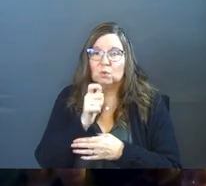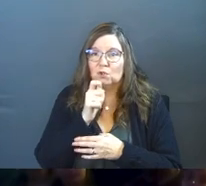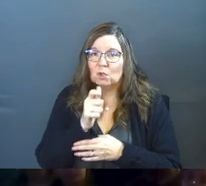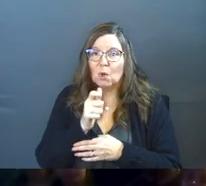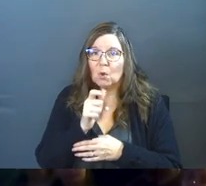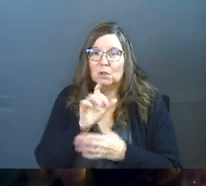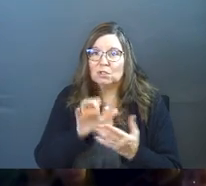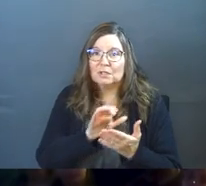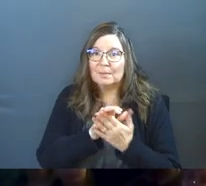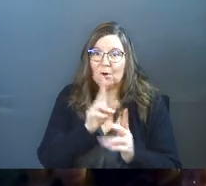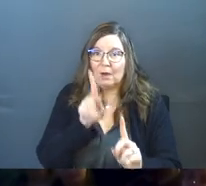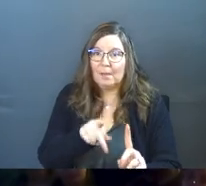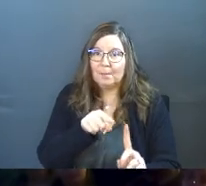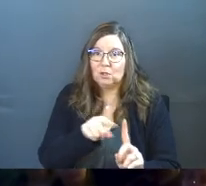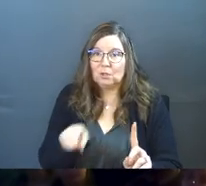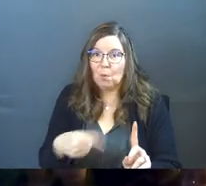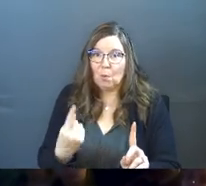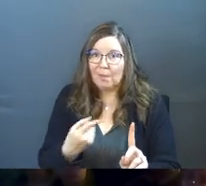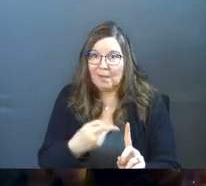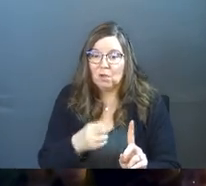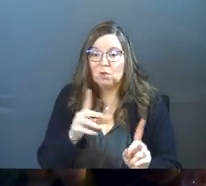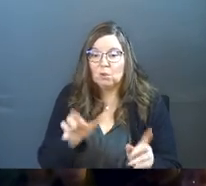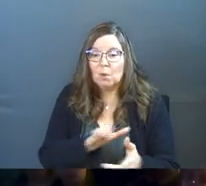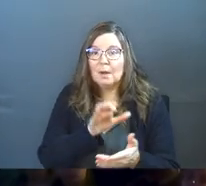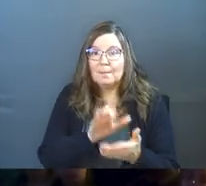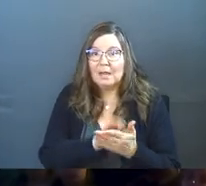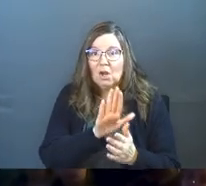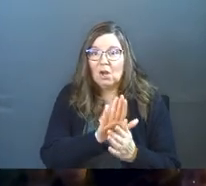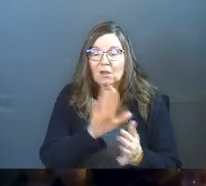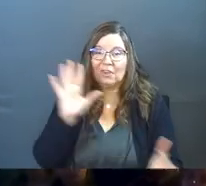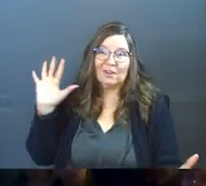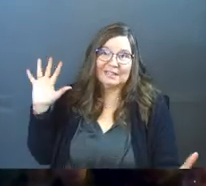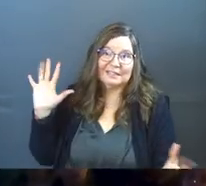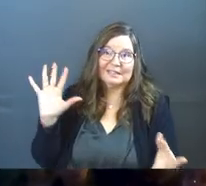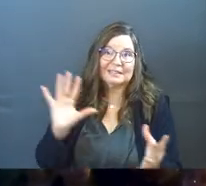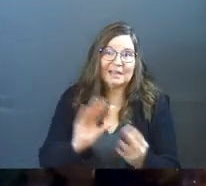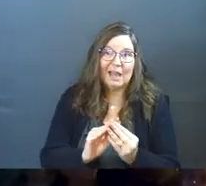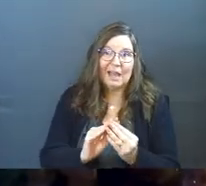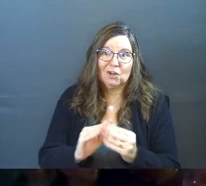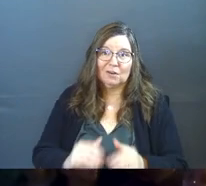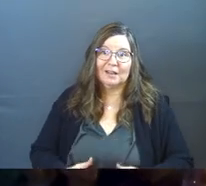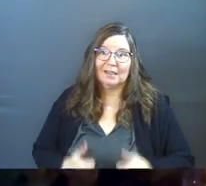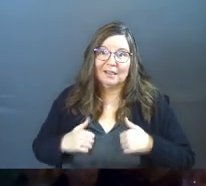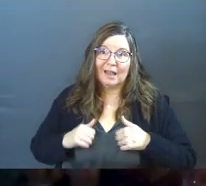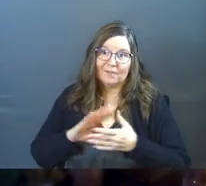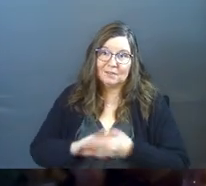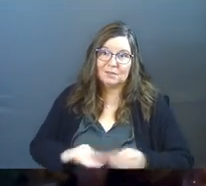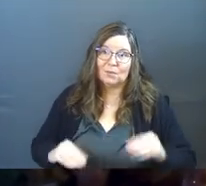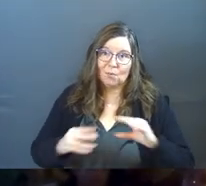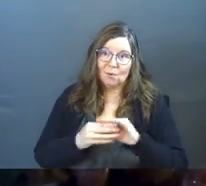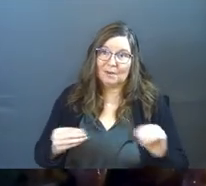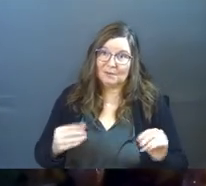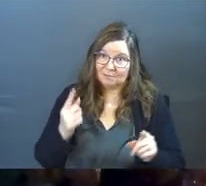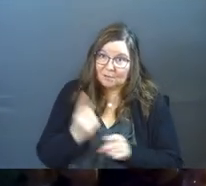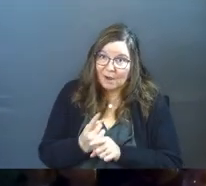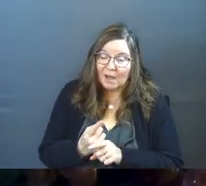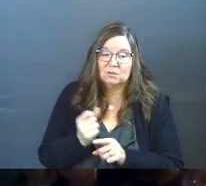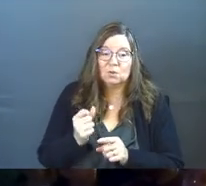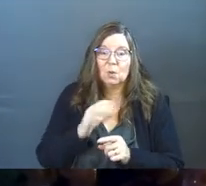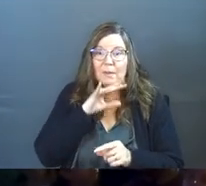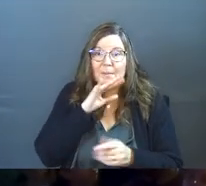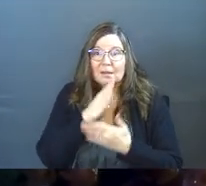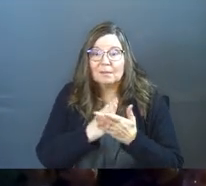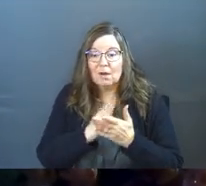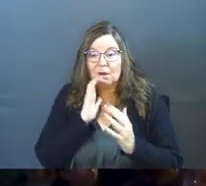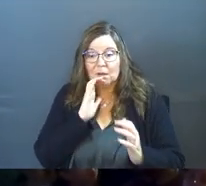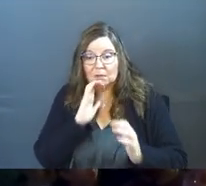do not just marry a person. You marry their entire story. Right? So the messy